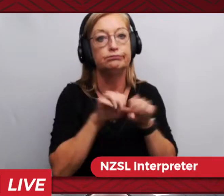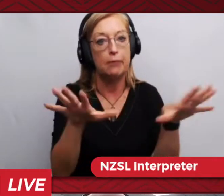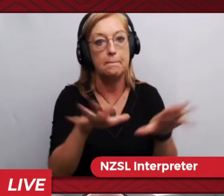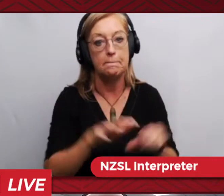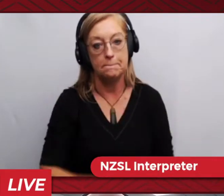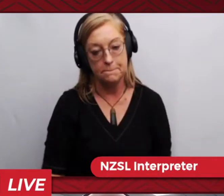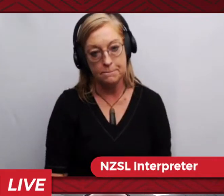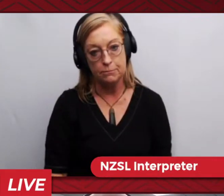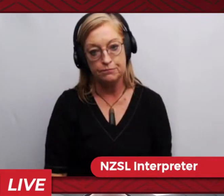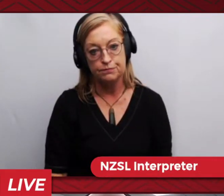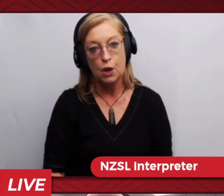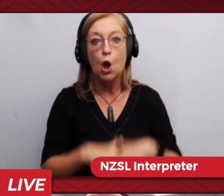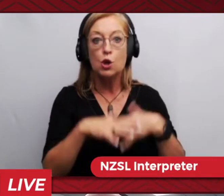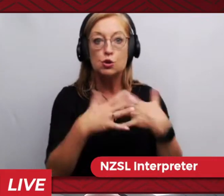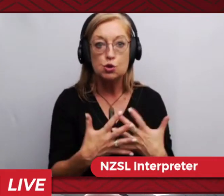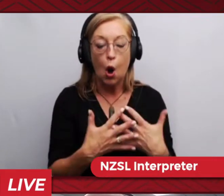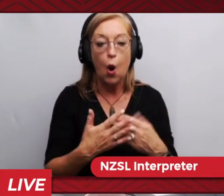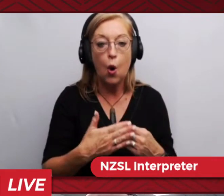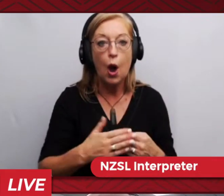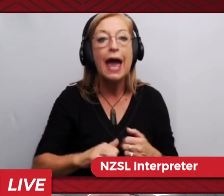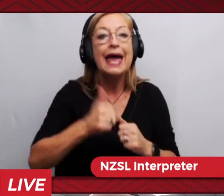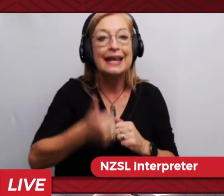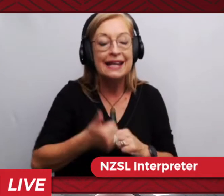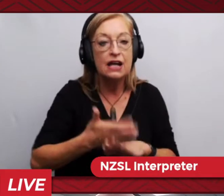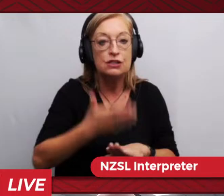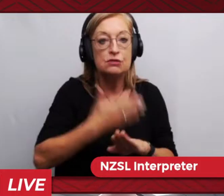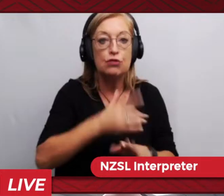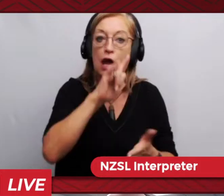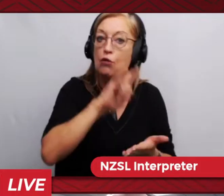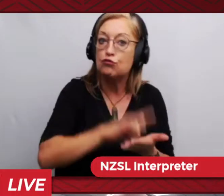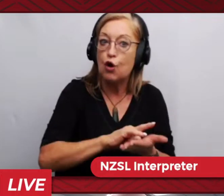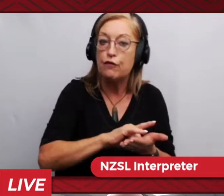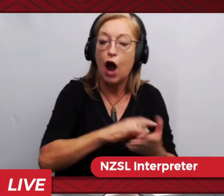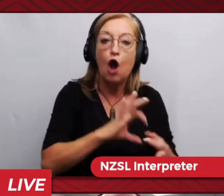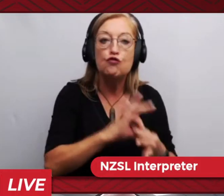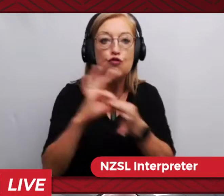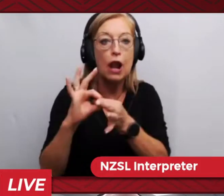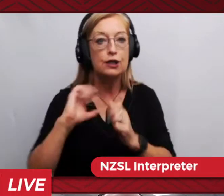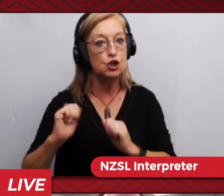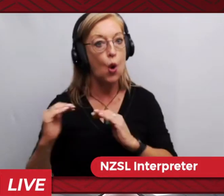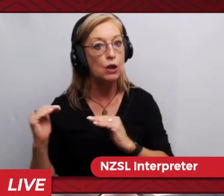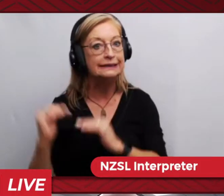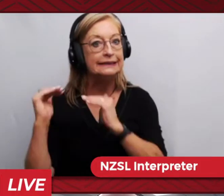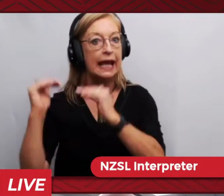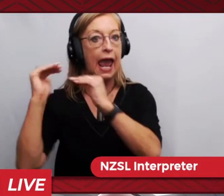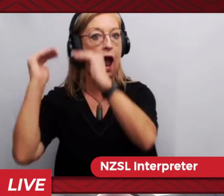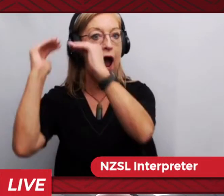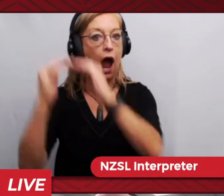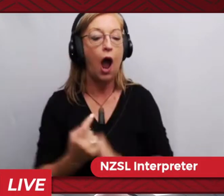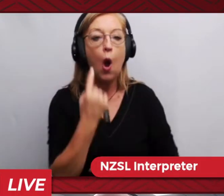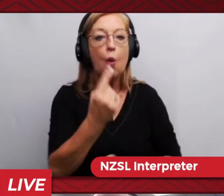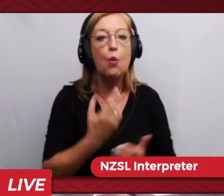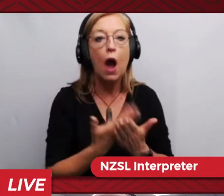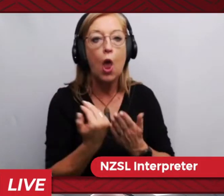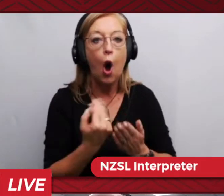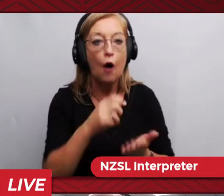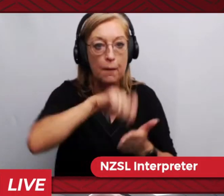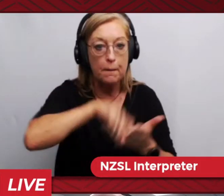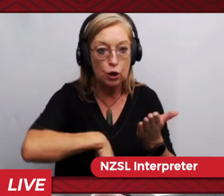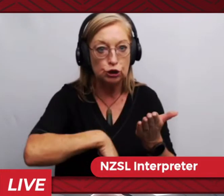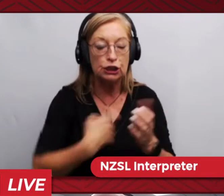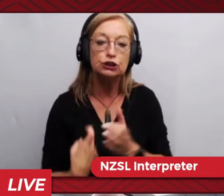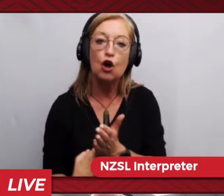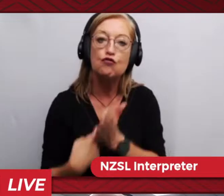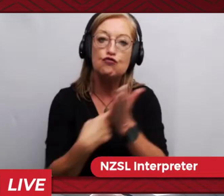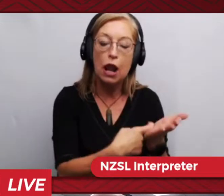So the next pre-approval process relates to your tier. So for one-off purchases that relate to your specific